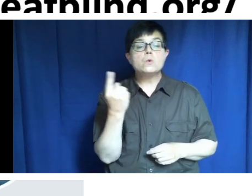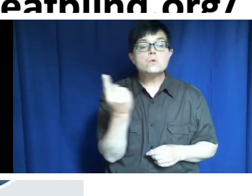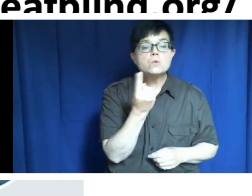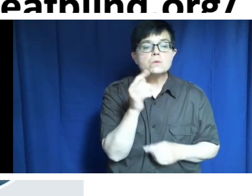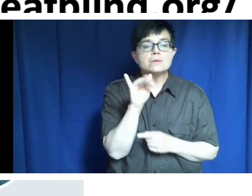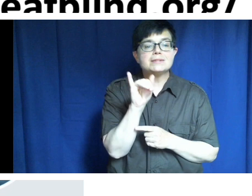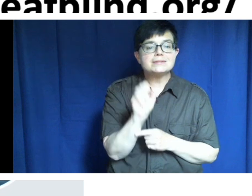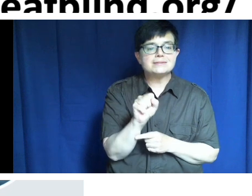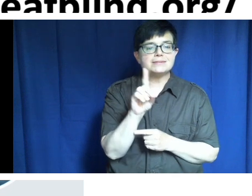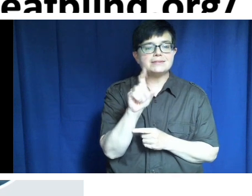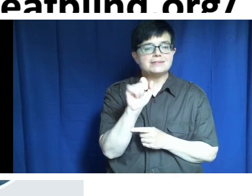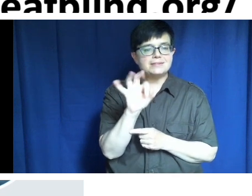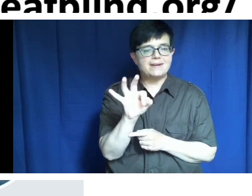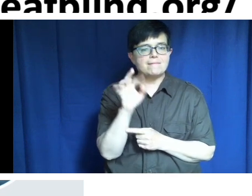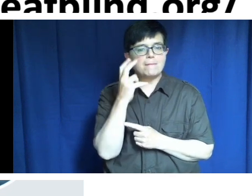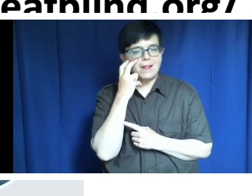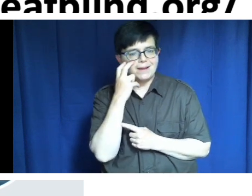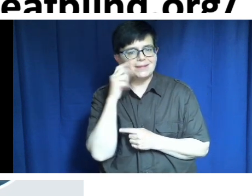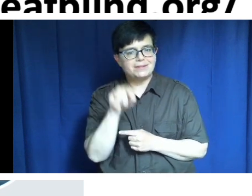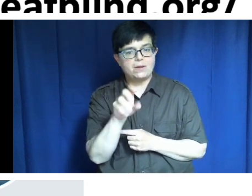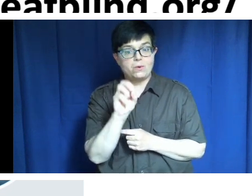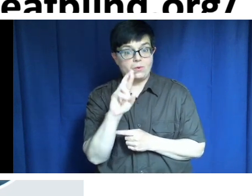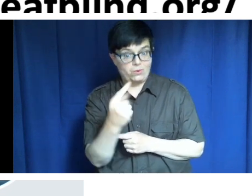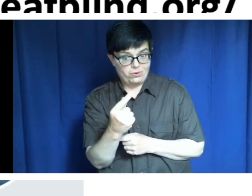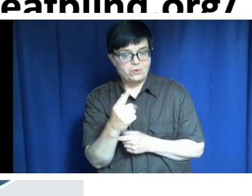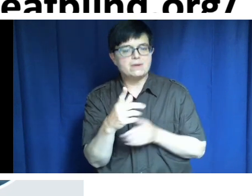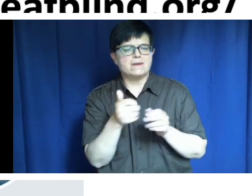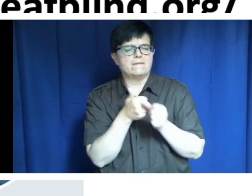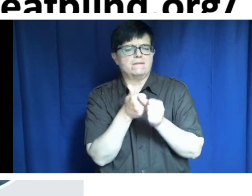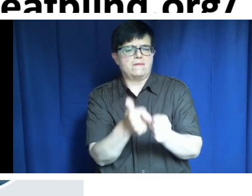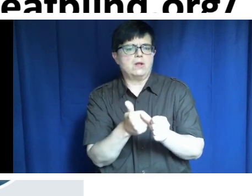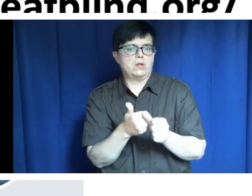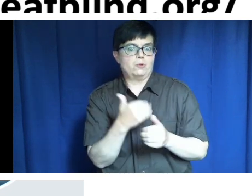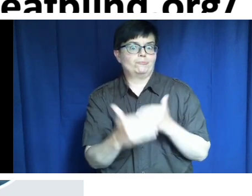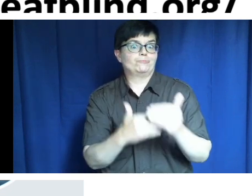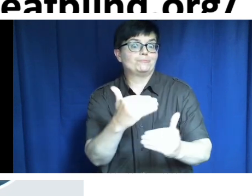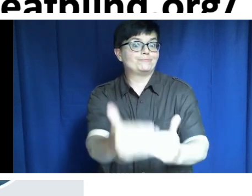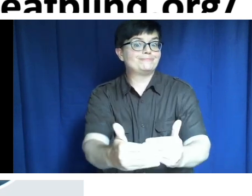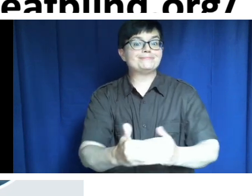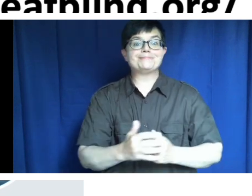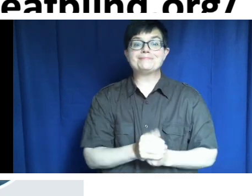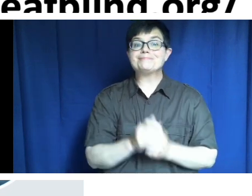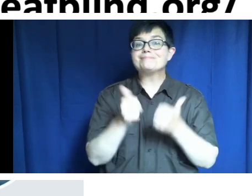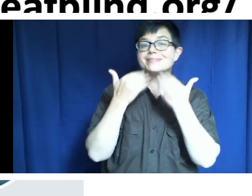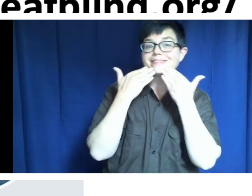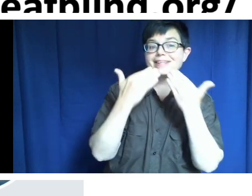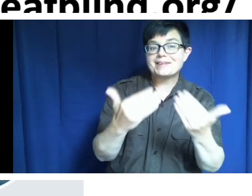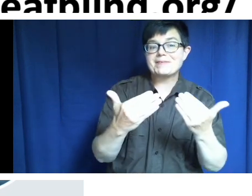whoisdeafblind.org, and follow our current developments. Thank you very much.